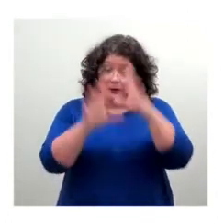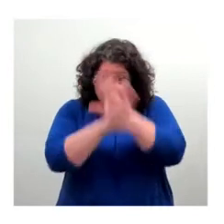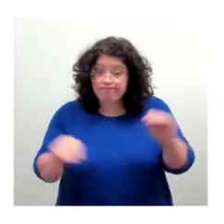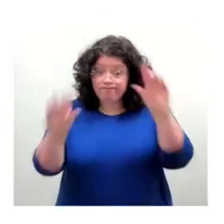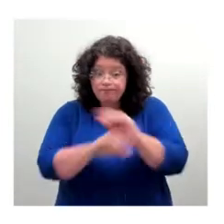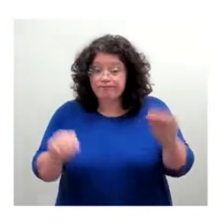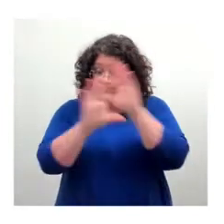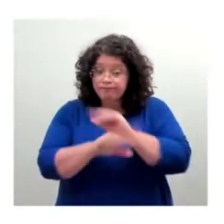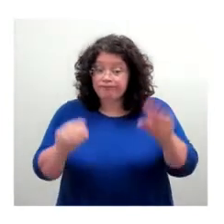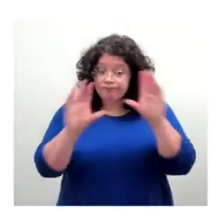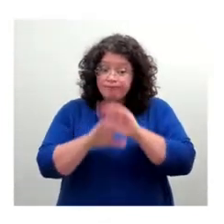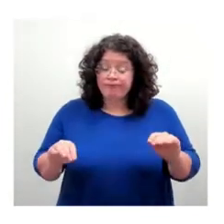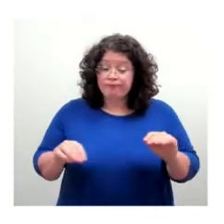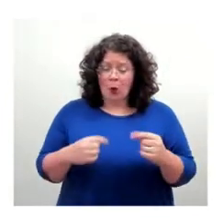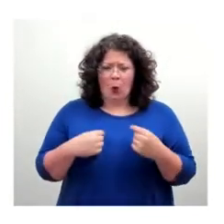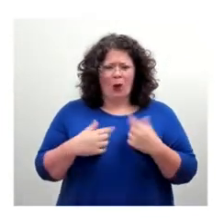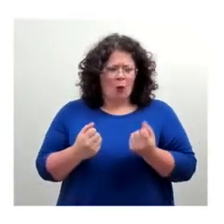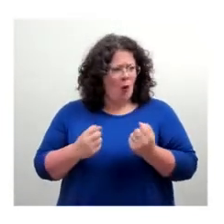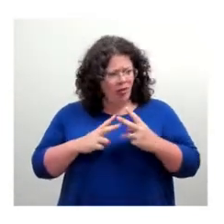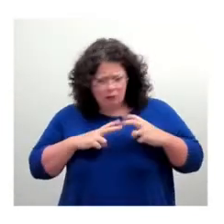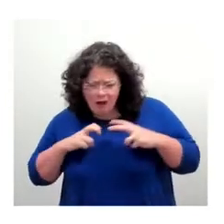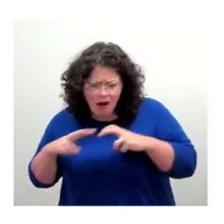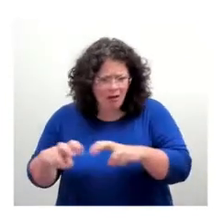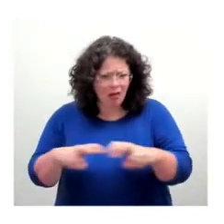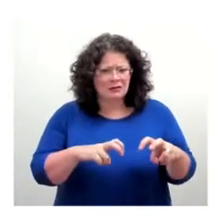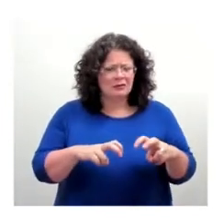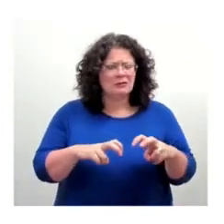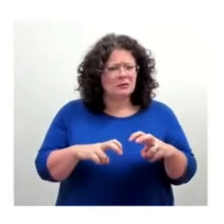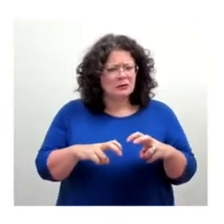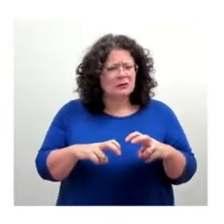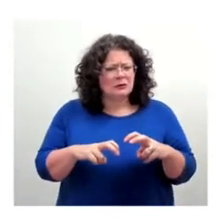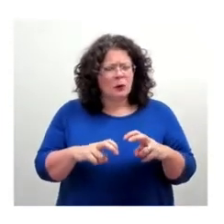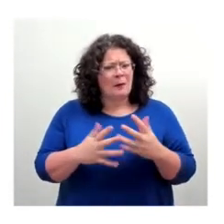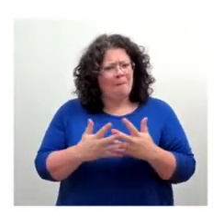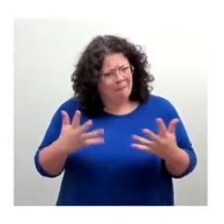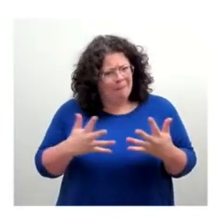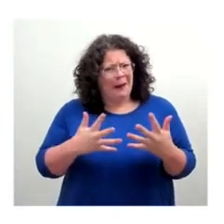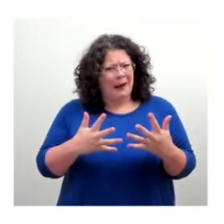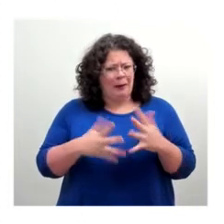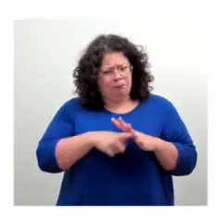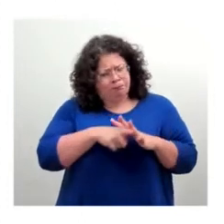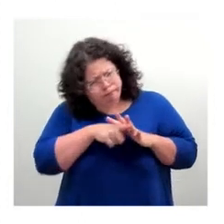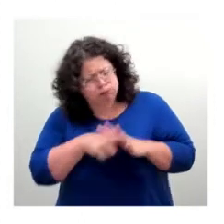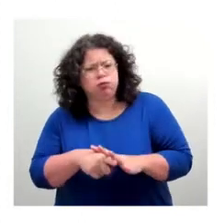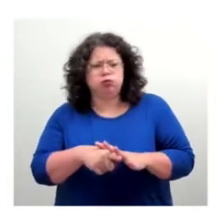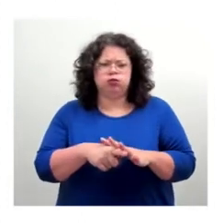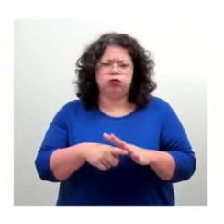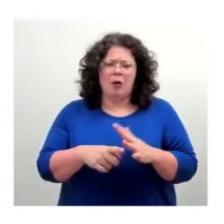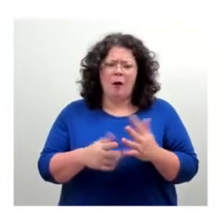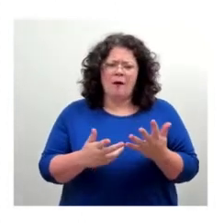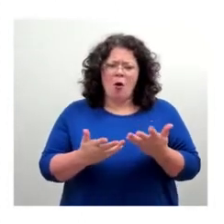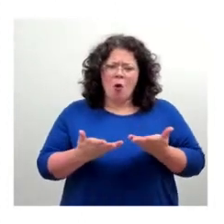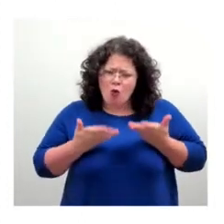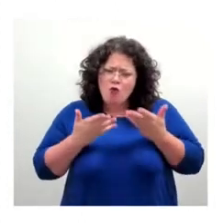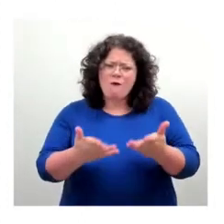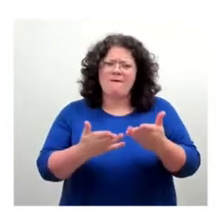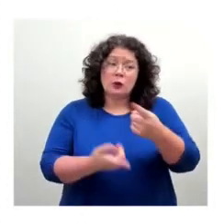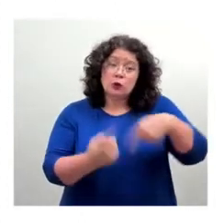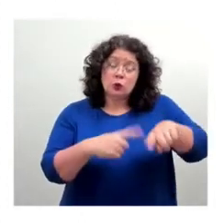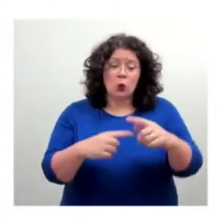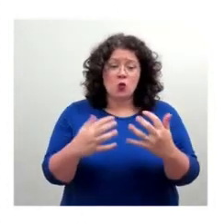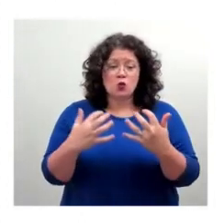home. And from an accessibility point of view, we needed to react to that. So we subtitled all